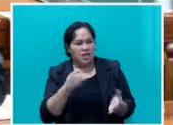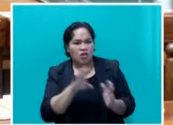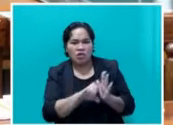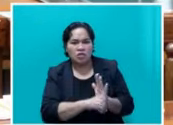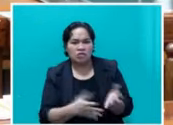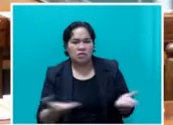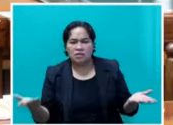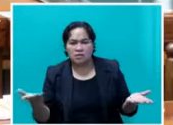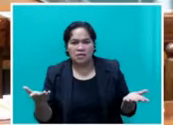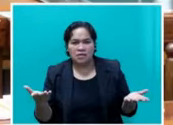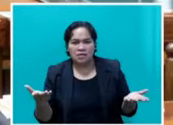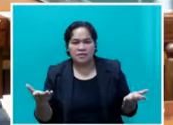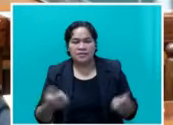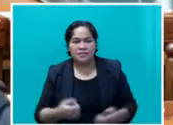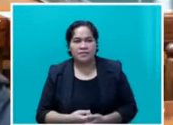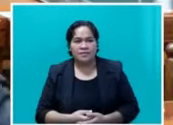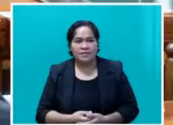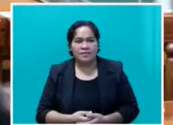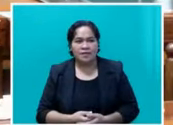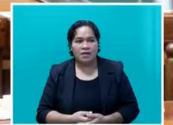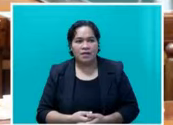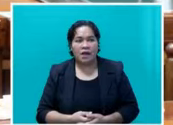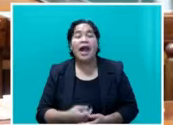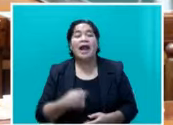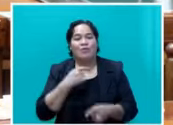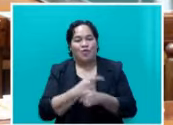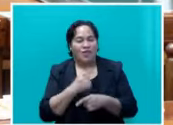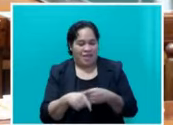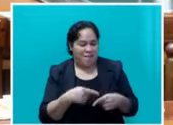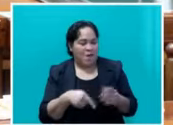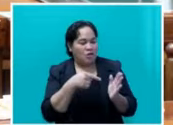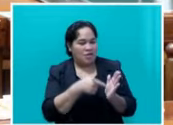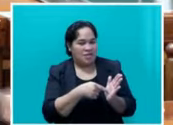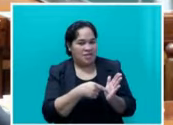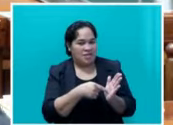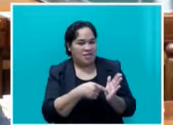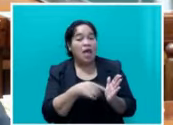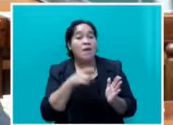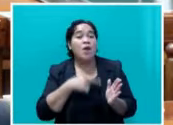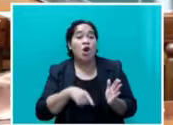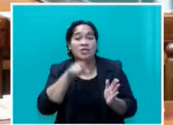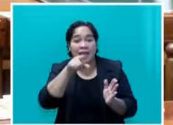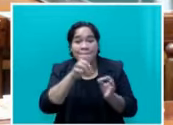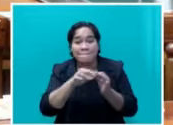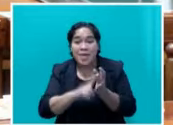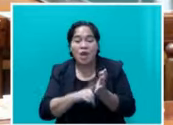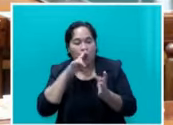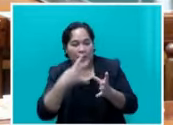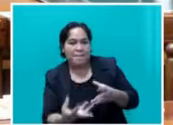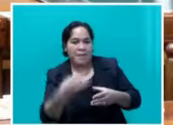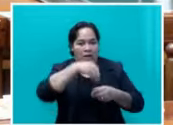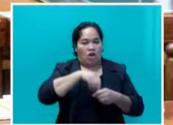So that is, I'm talking here, Honorable Speaker, because the bill is going to be part of this. So this is